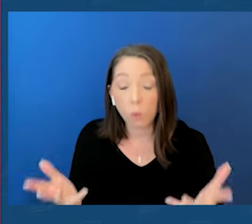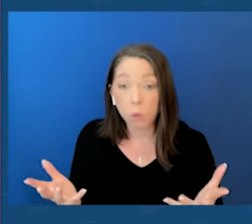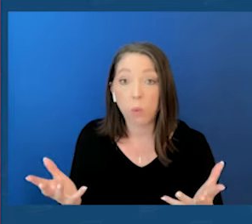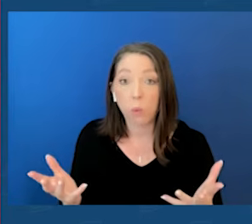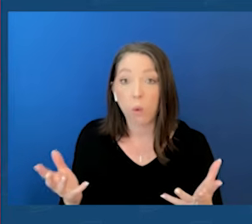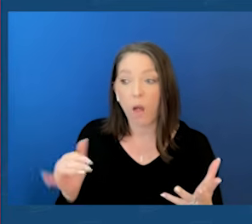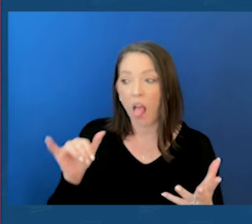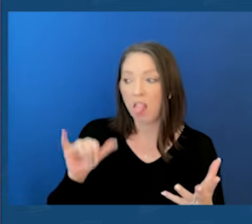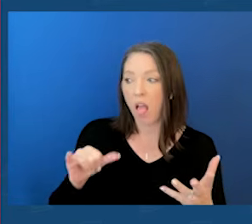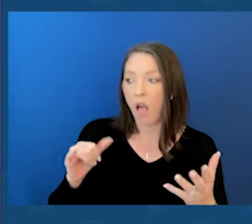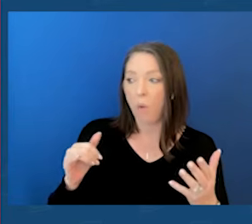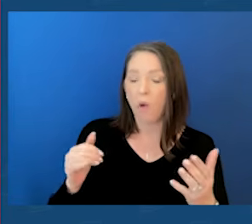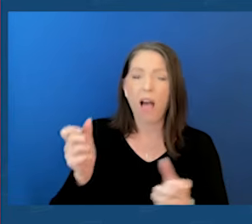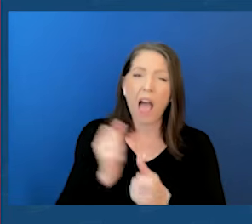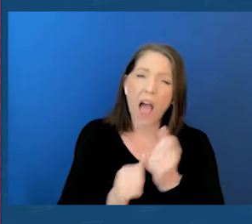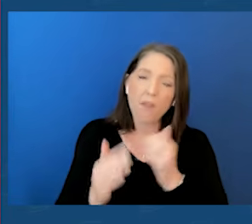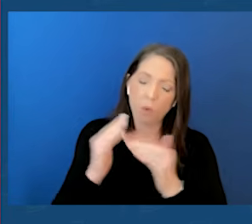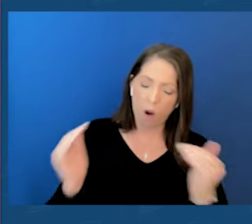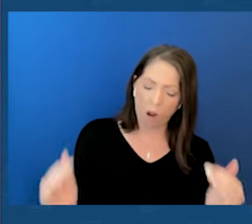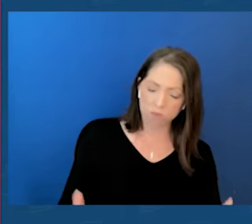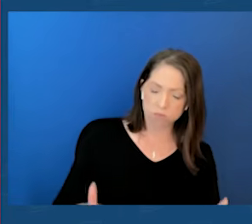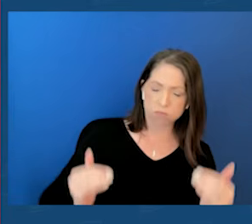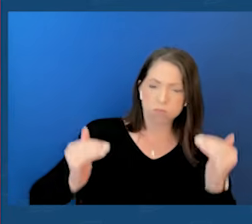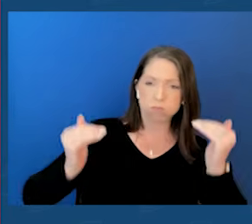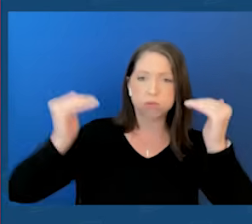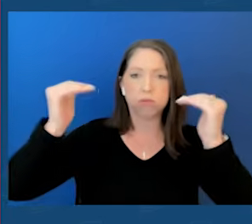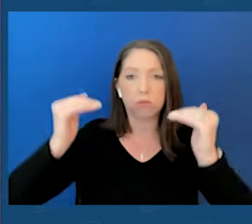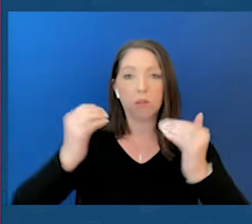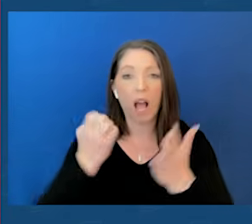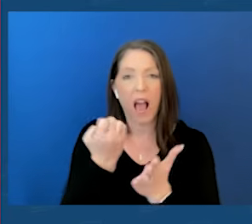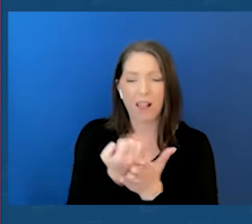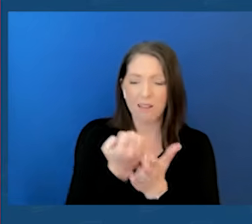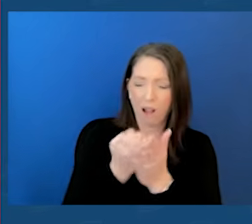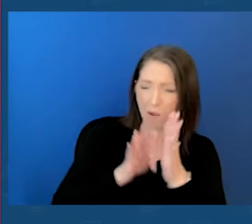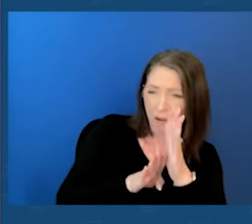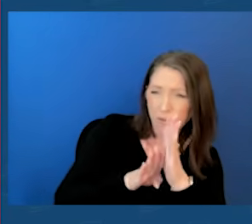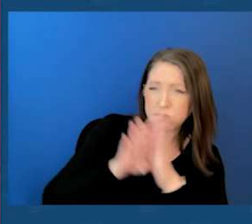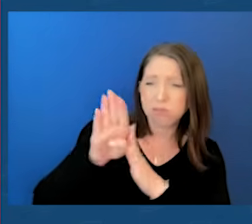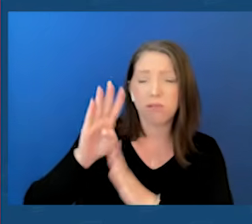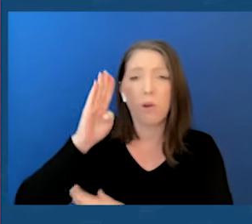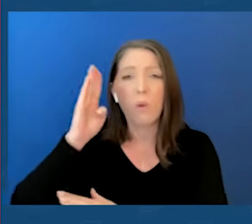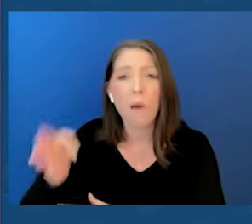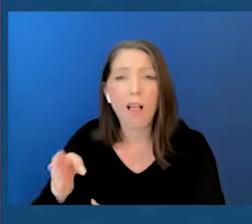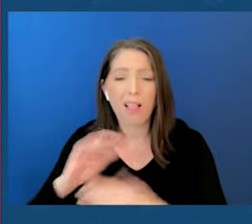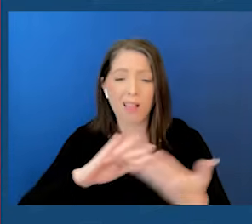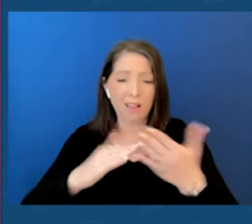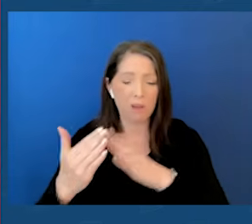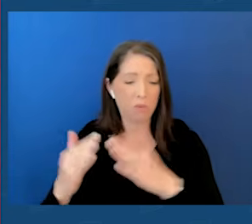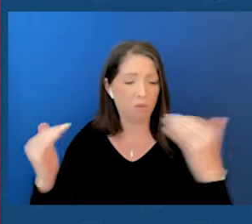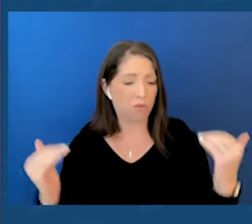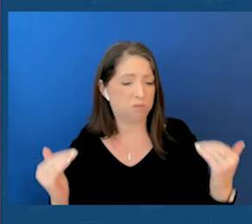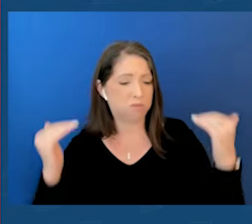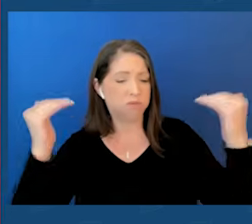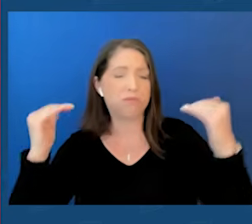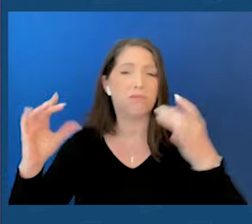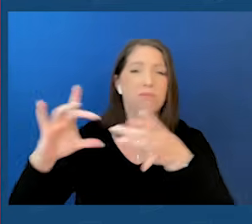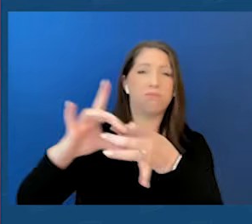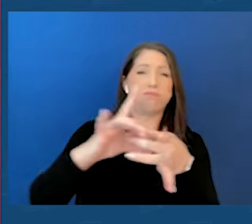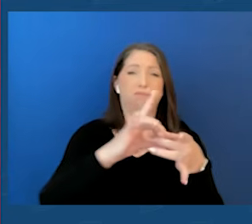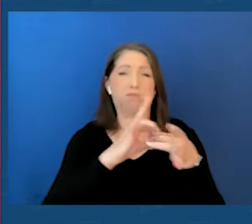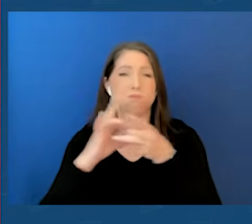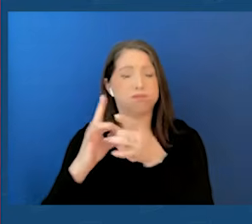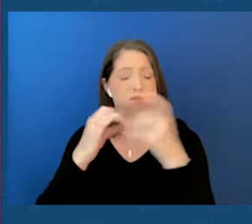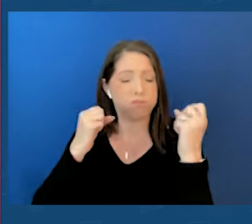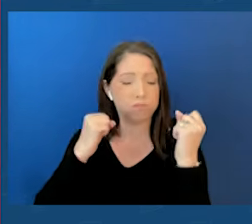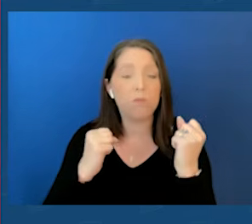us up. It'll strengthen our economy. It'll strengthen our communities. It'll strengthen the bonds that bring us closer